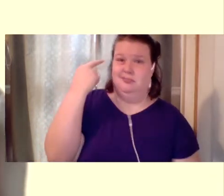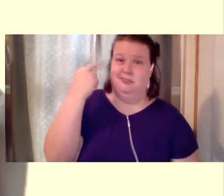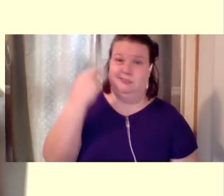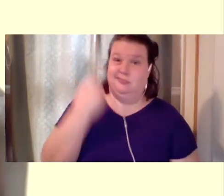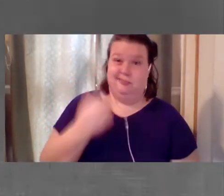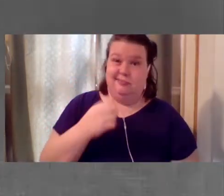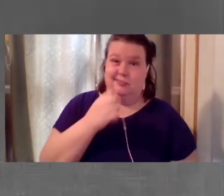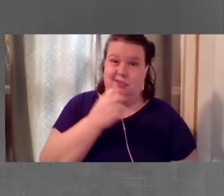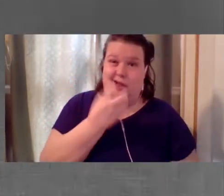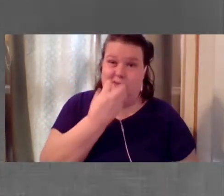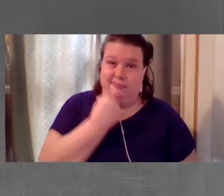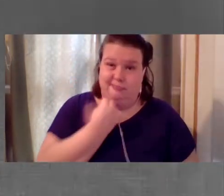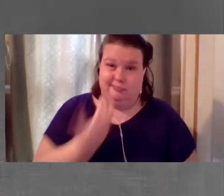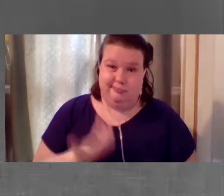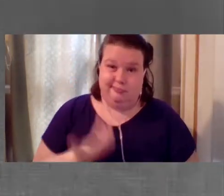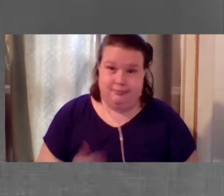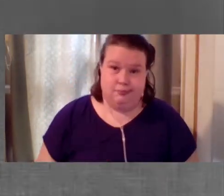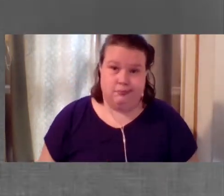Thank you.